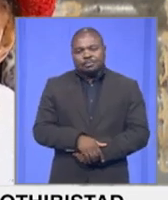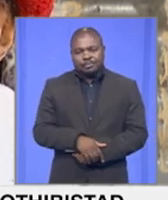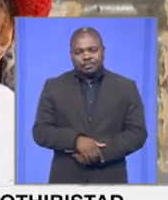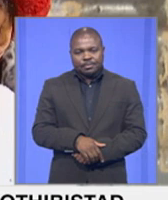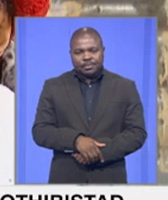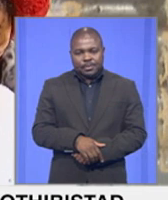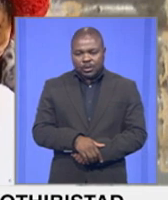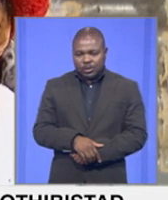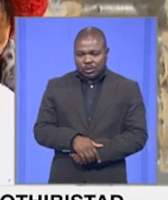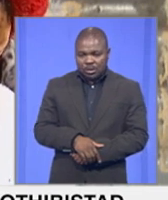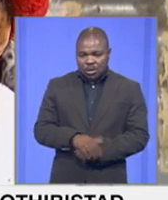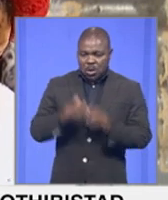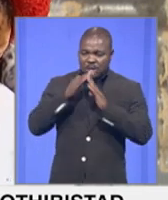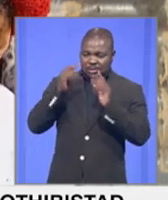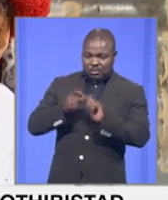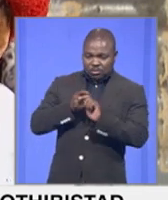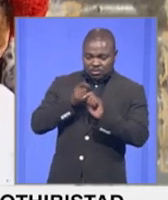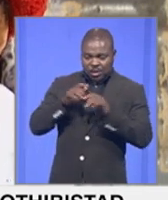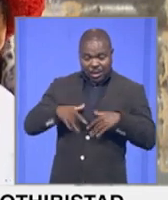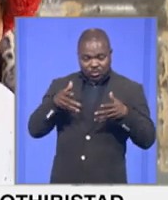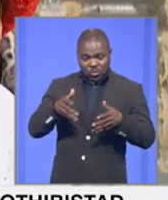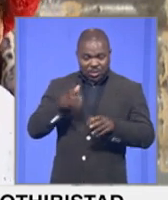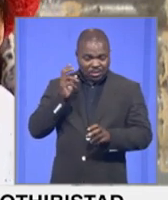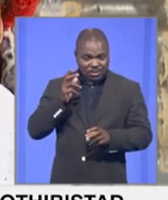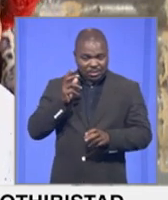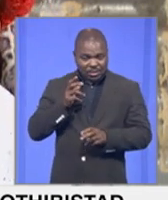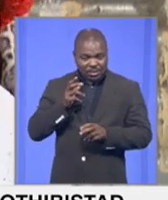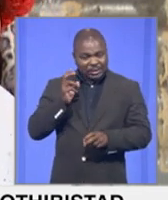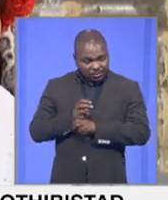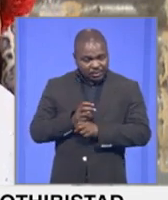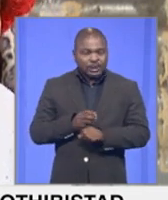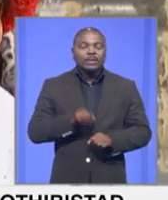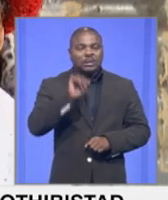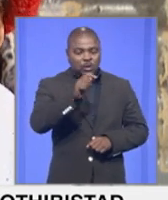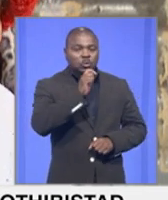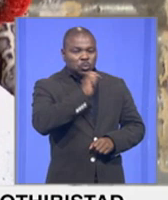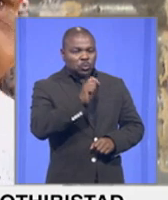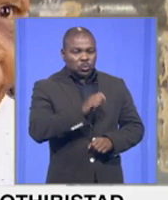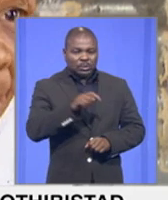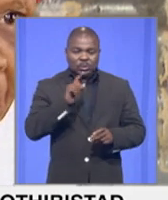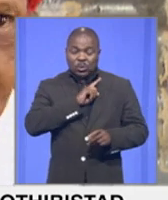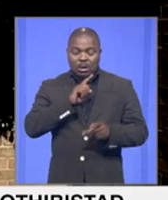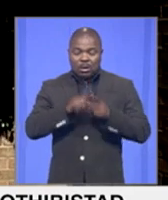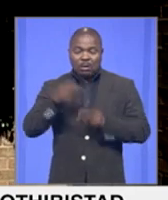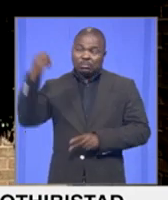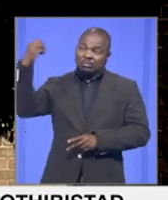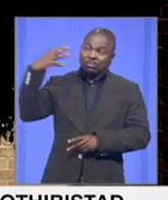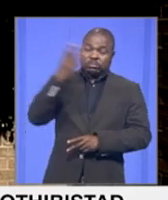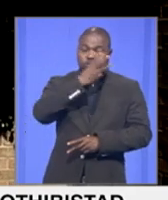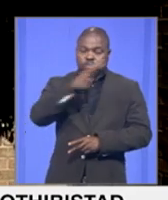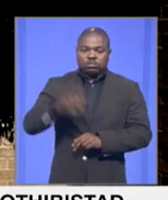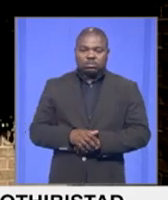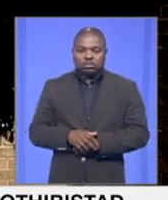go botlhoko phela mo mokhukhung thata se damo thateng mo khote wa teng. Masepala